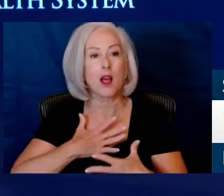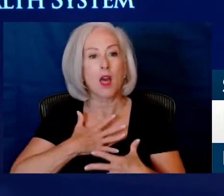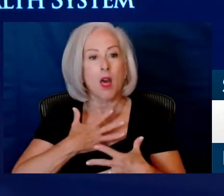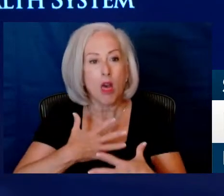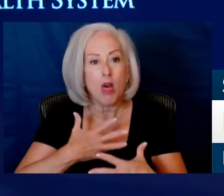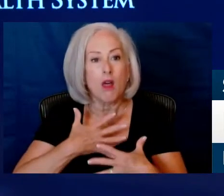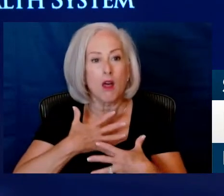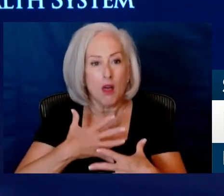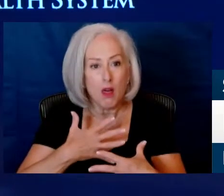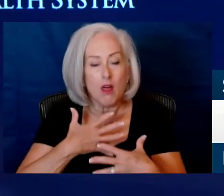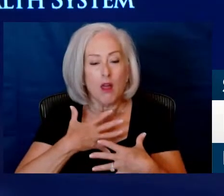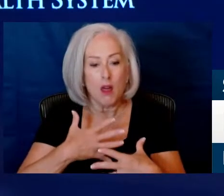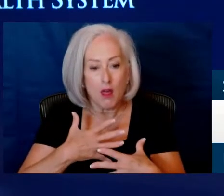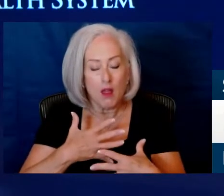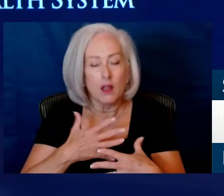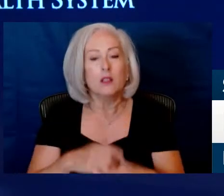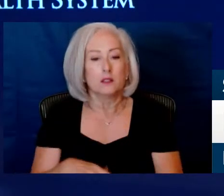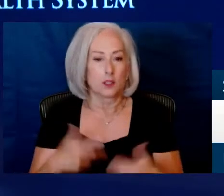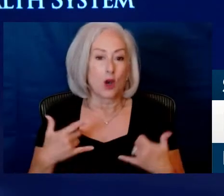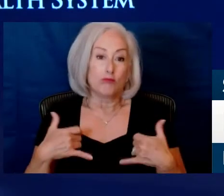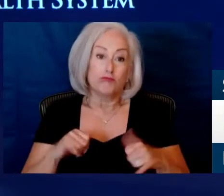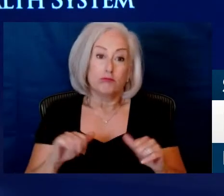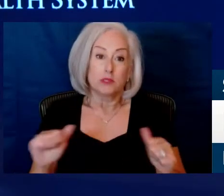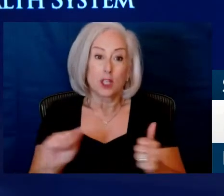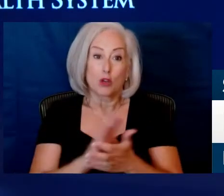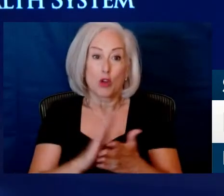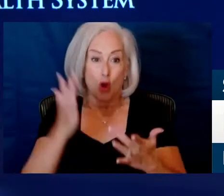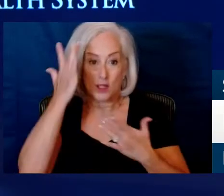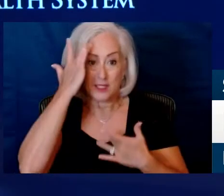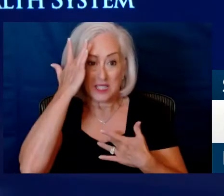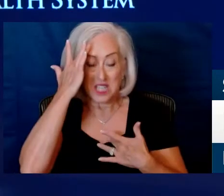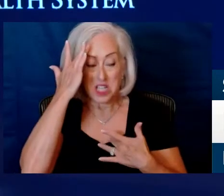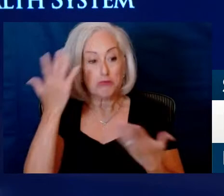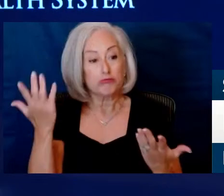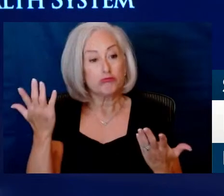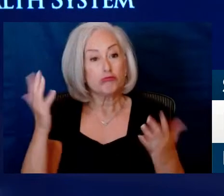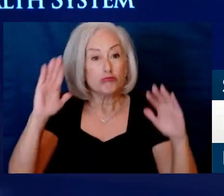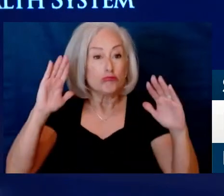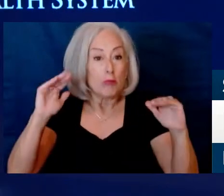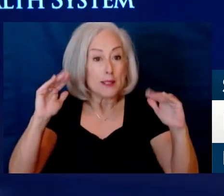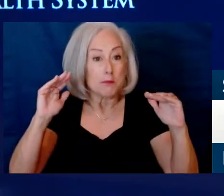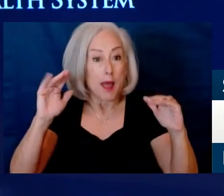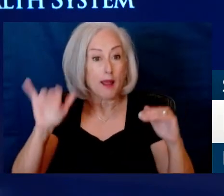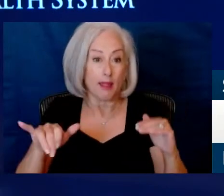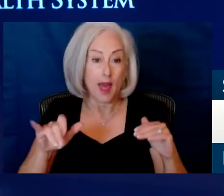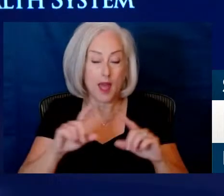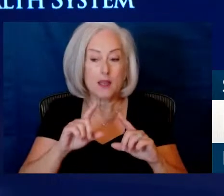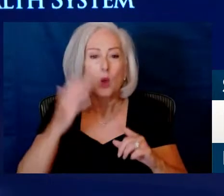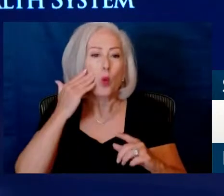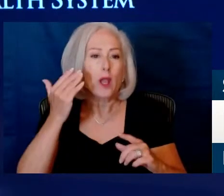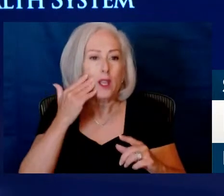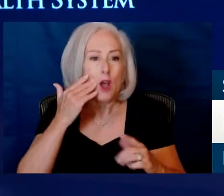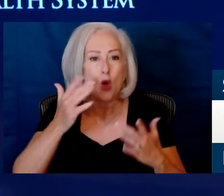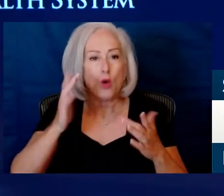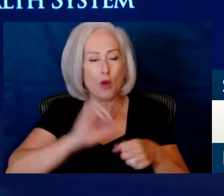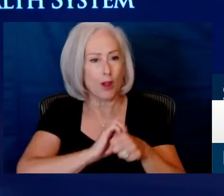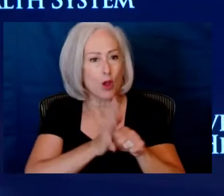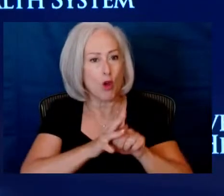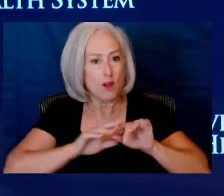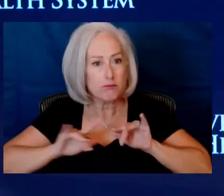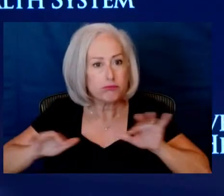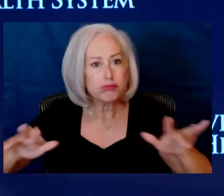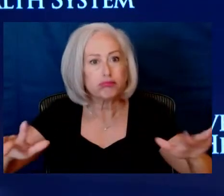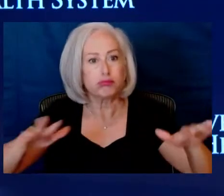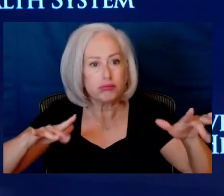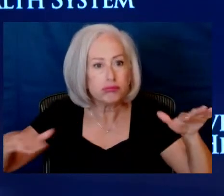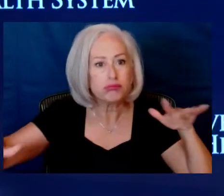it still was causing disease. I think that's not unexpected, as we know that the virus is circulating quite a bit, but on the latest